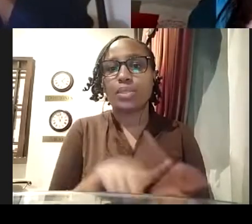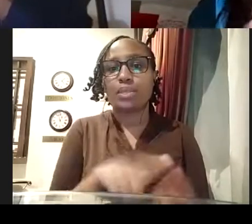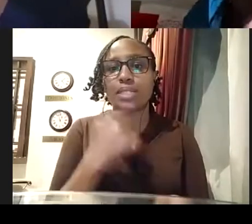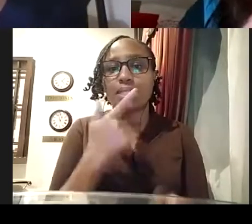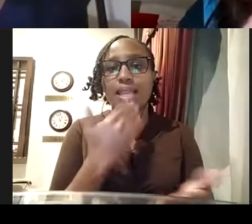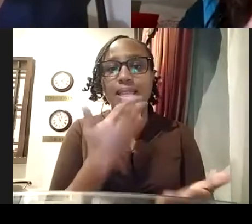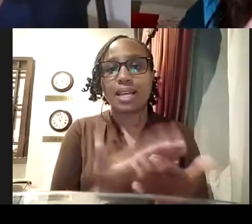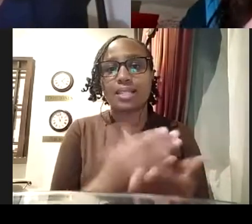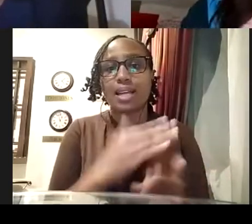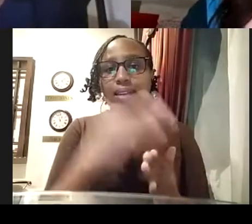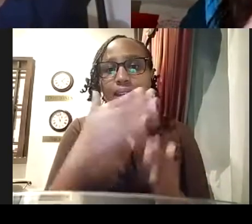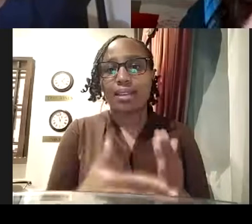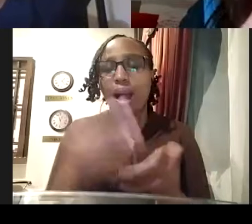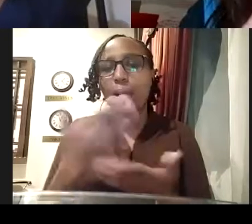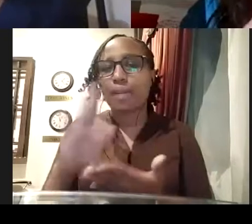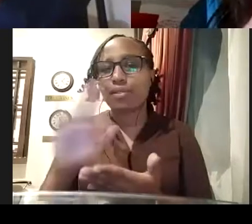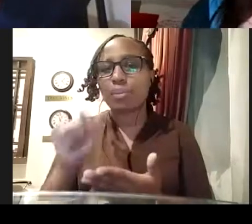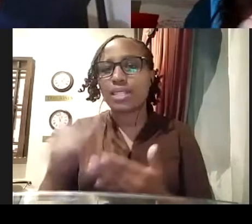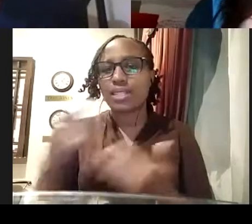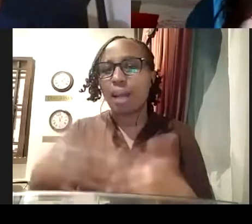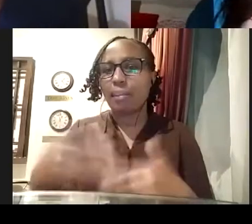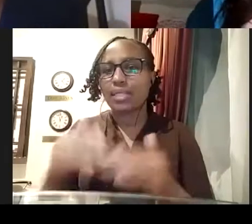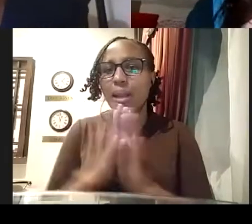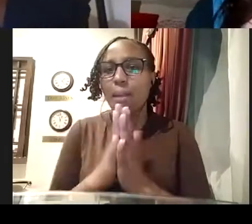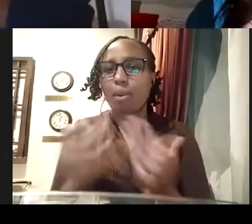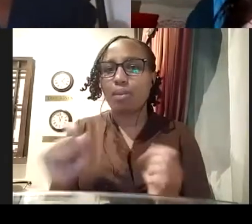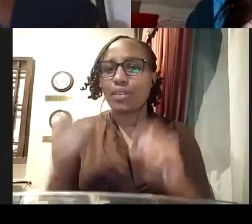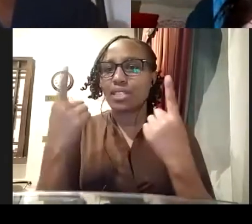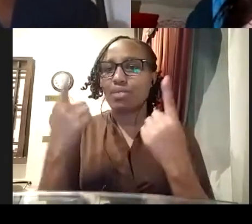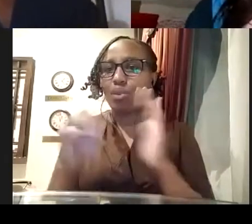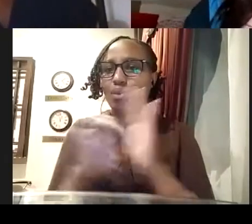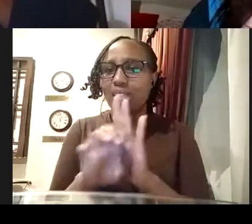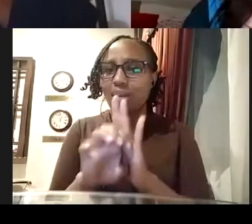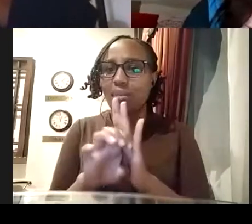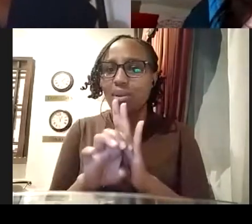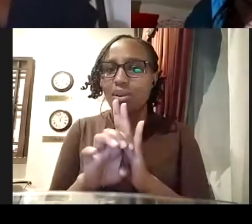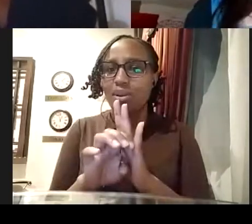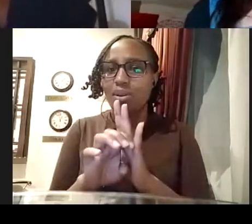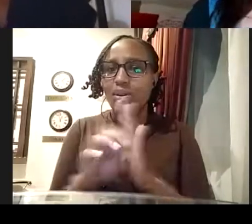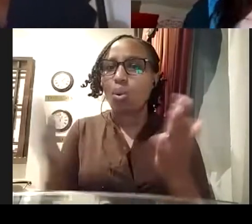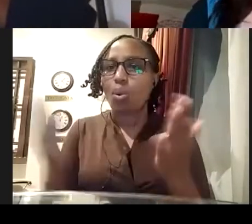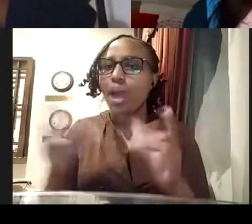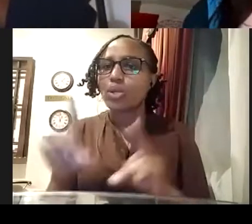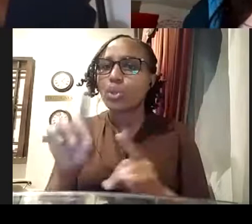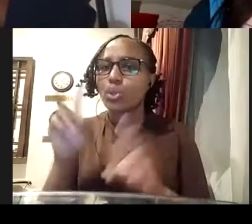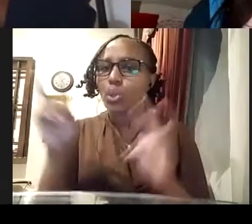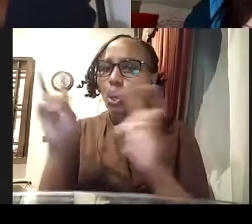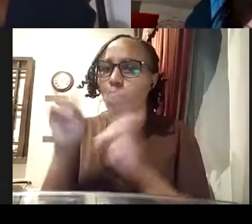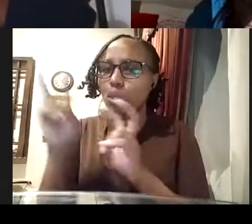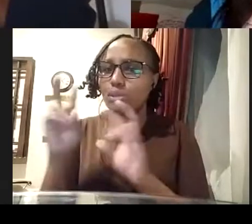you, apart from obviously amazing book festivals like this, for example, but where do you look to, where you're providing